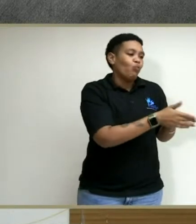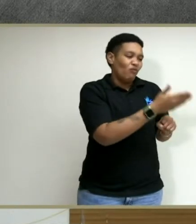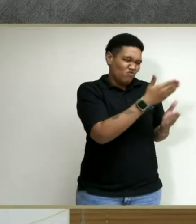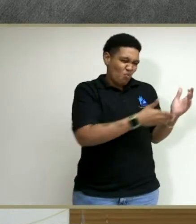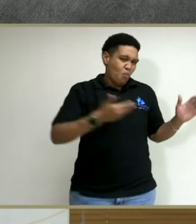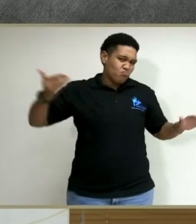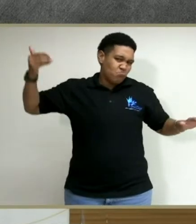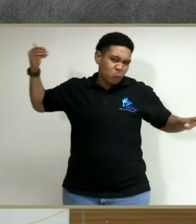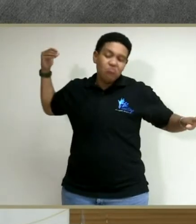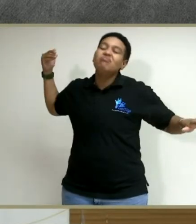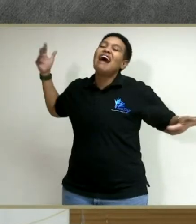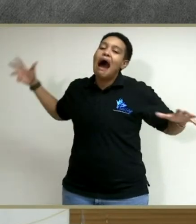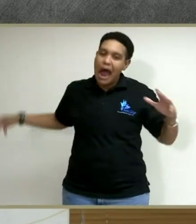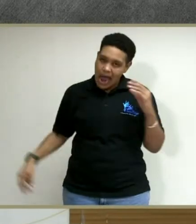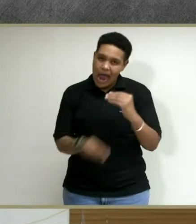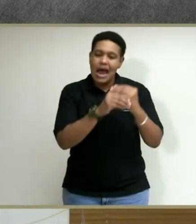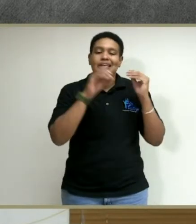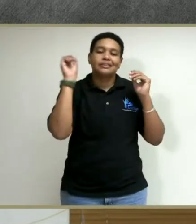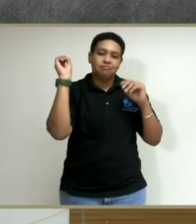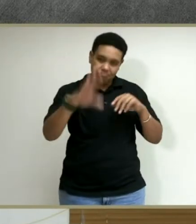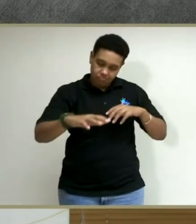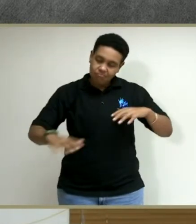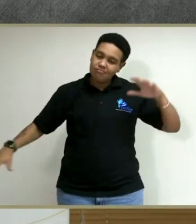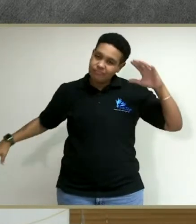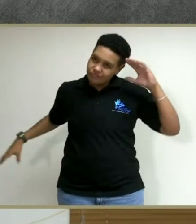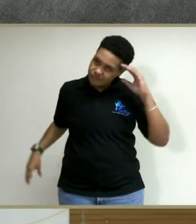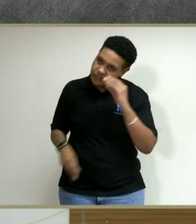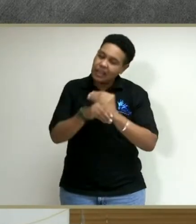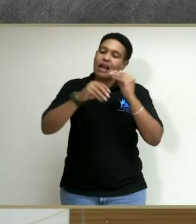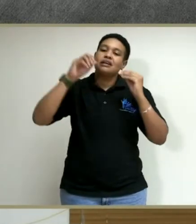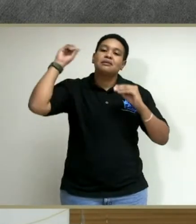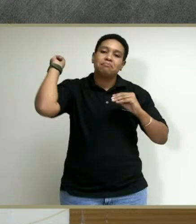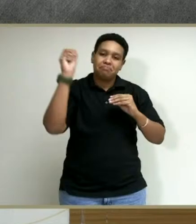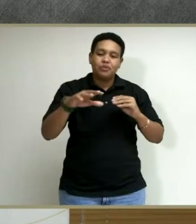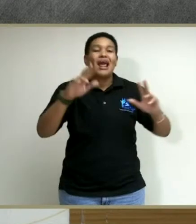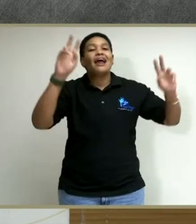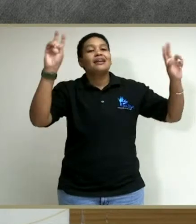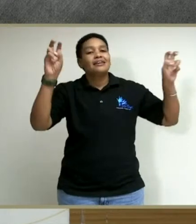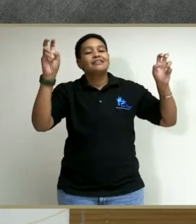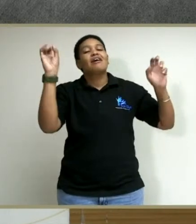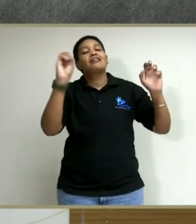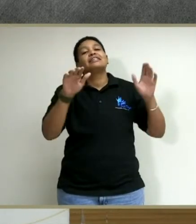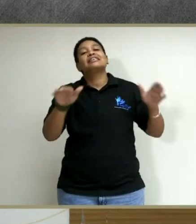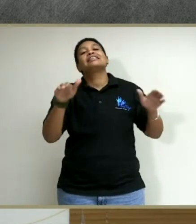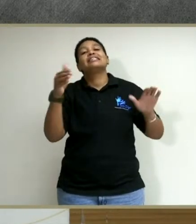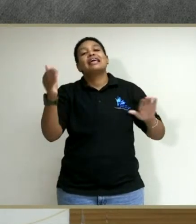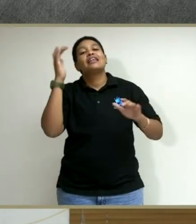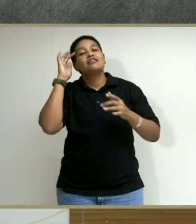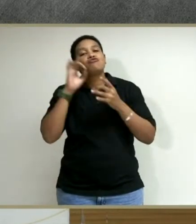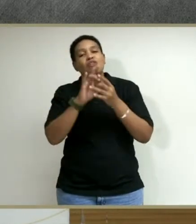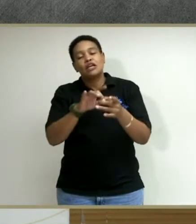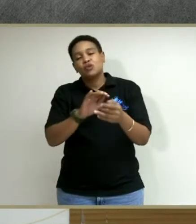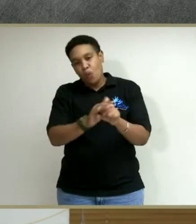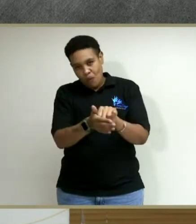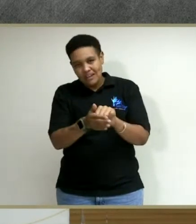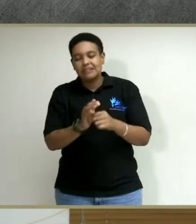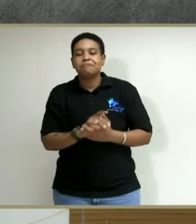cases over past weeks or months, and then those would have been classified as deaths due to COVID.